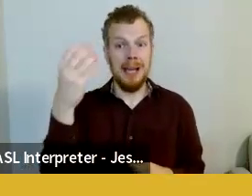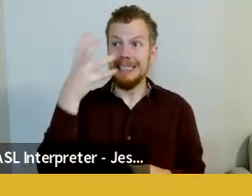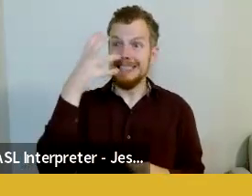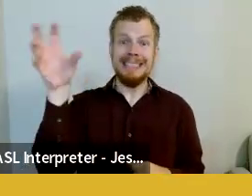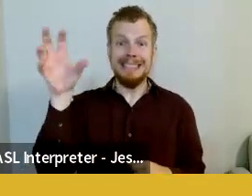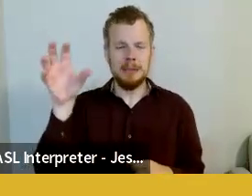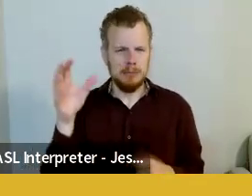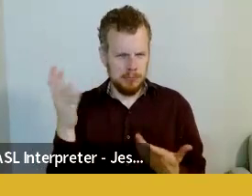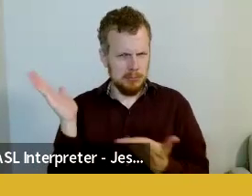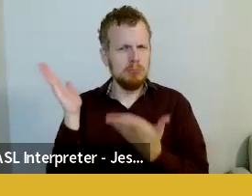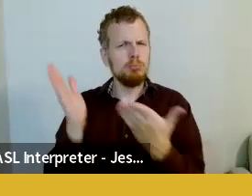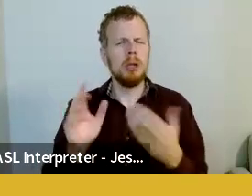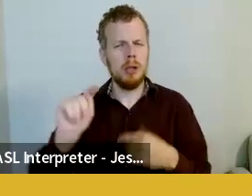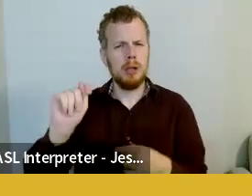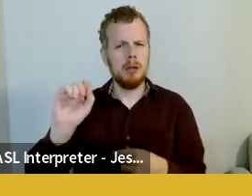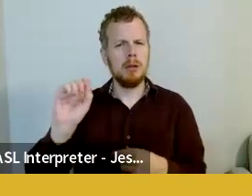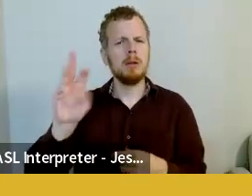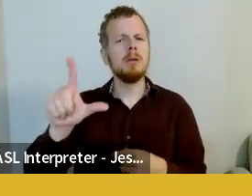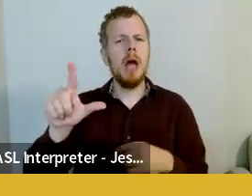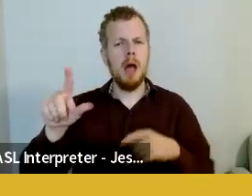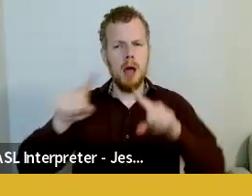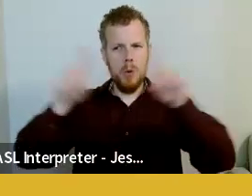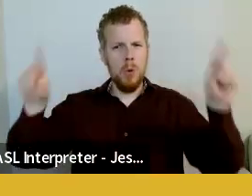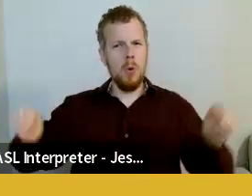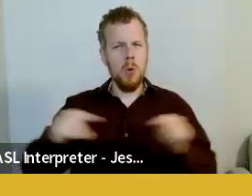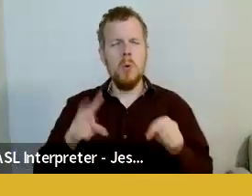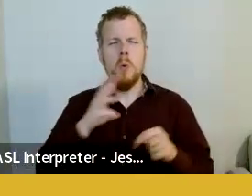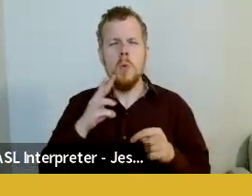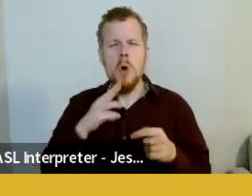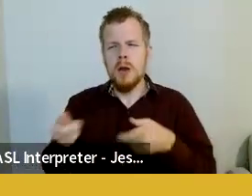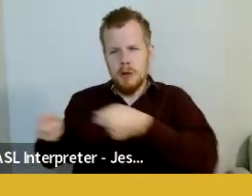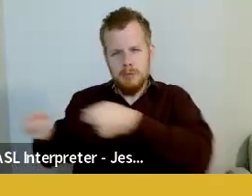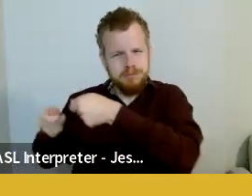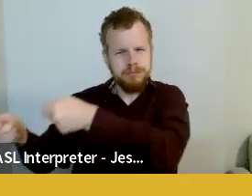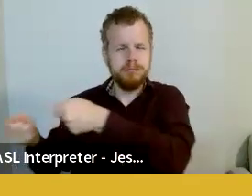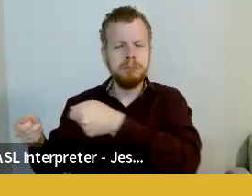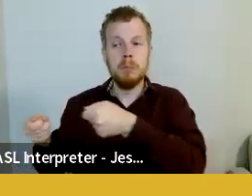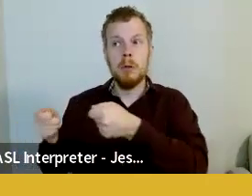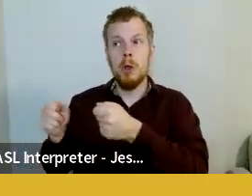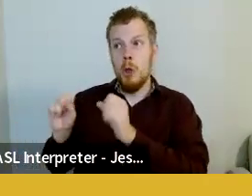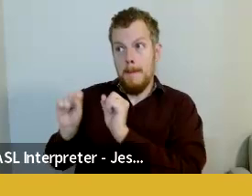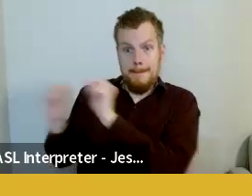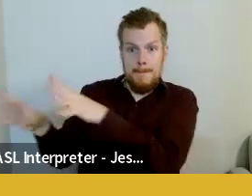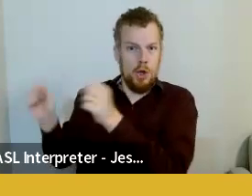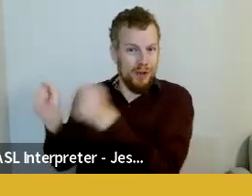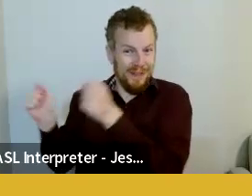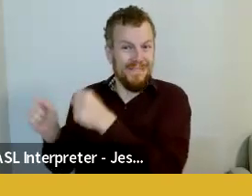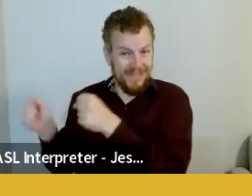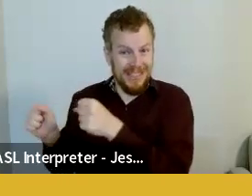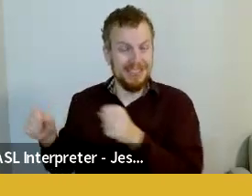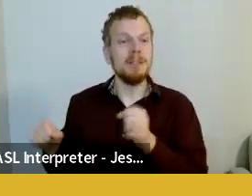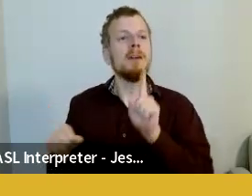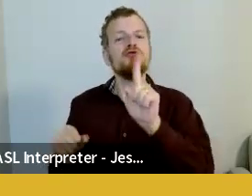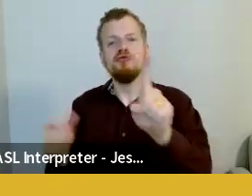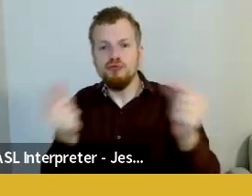take a towel, run it under some water, string it out, and then put it in your fridge. And when you come back in the house, you can